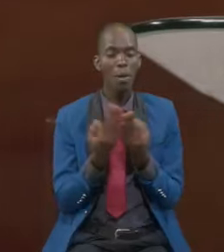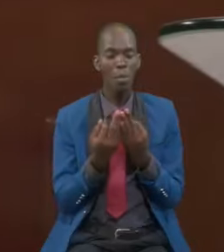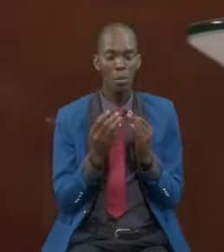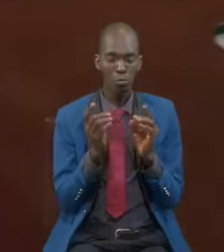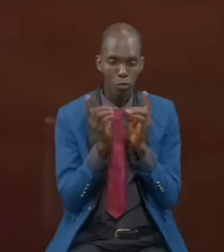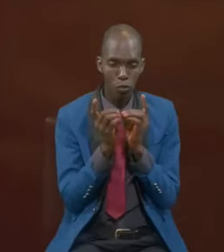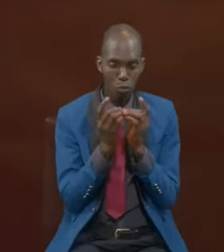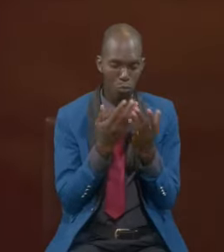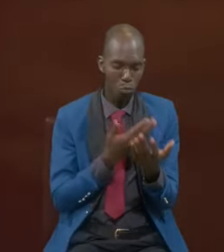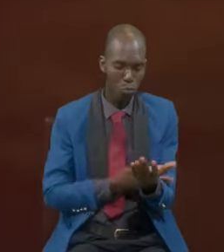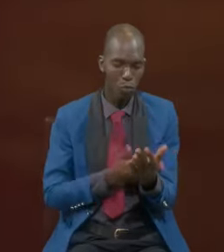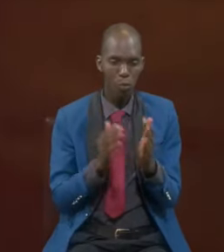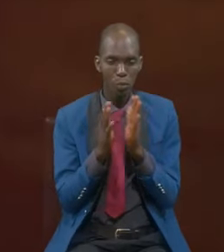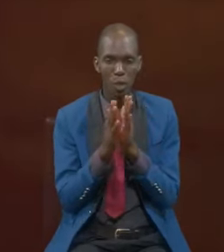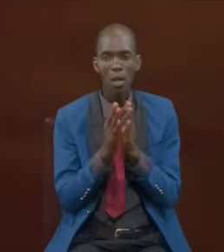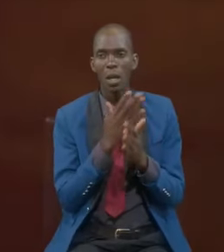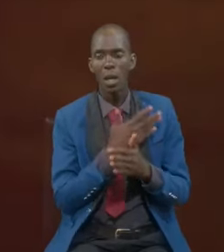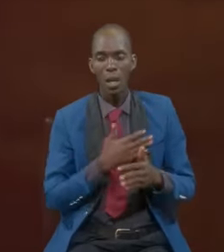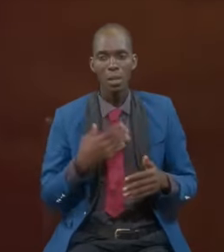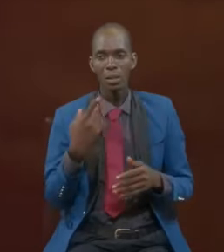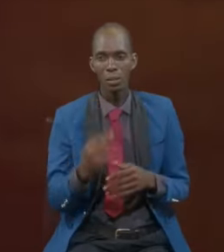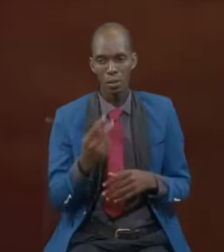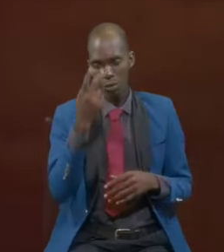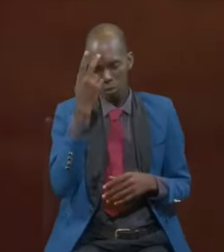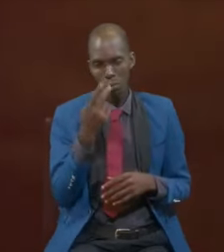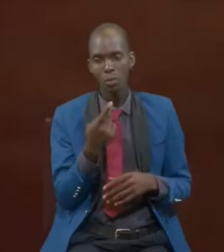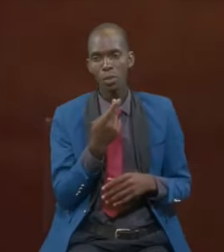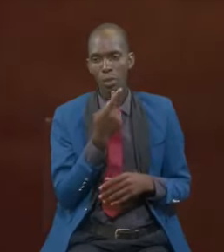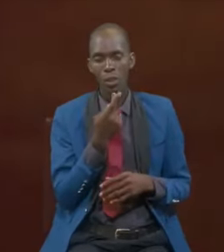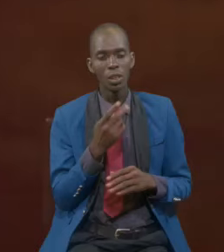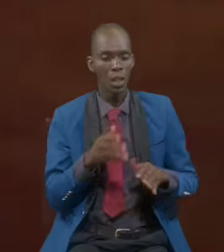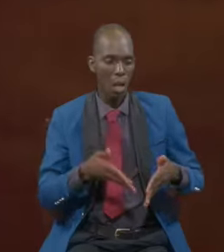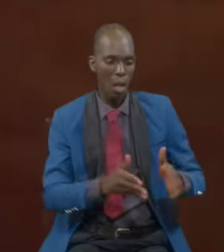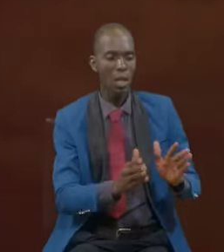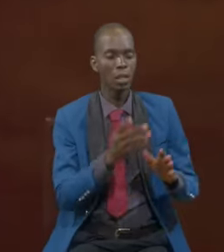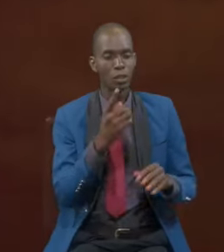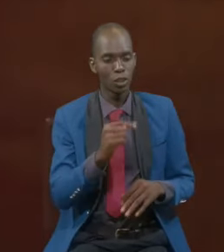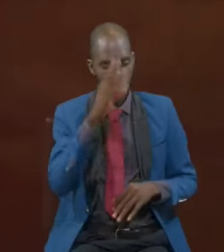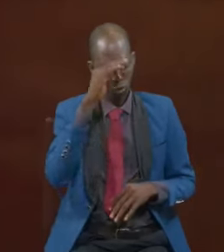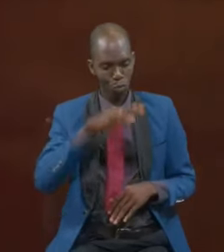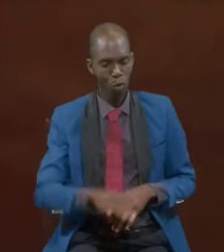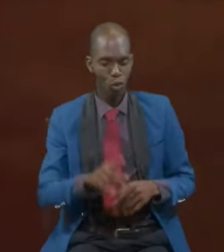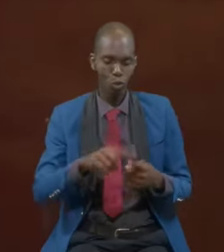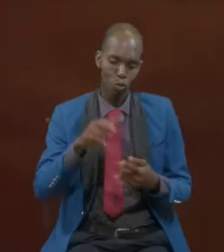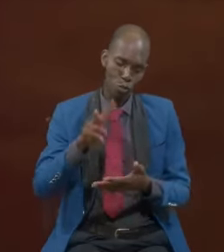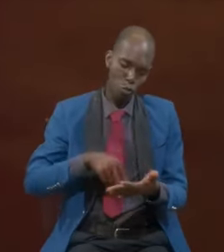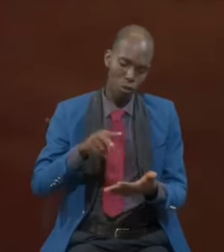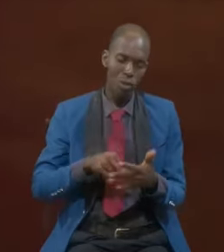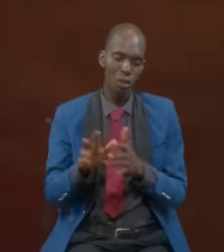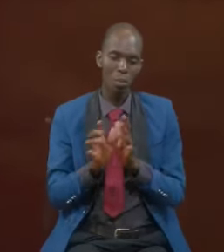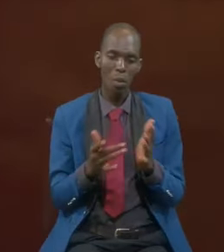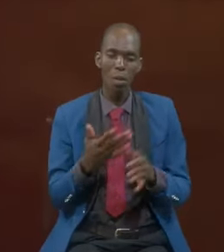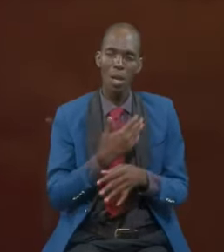parents gave opportunity to, you know, for that boy to be the one that will read the Bible and preach